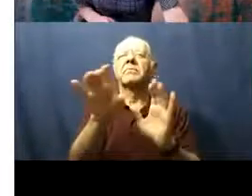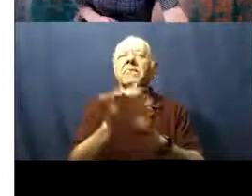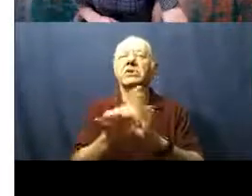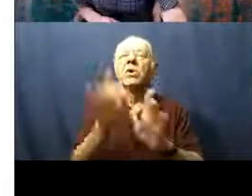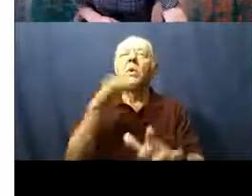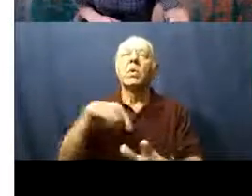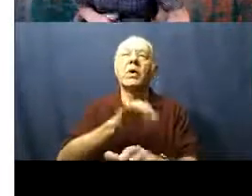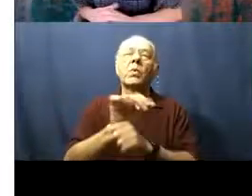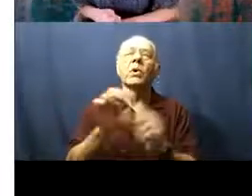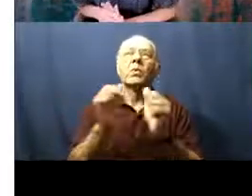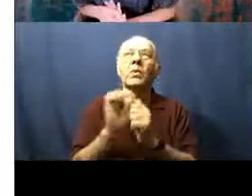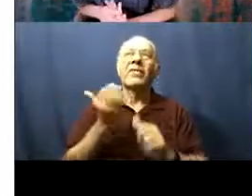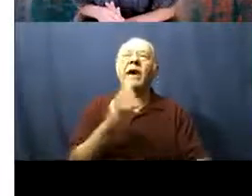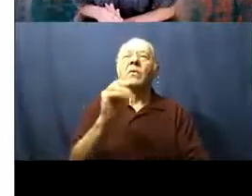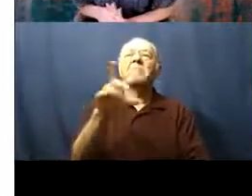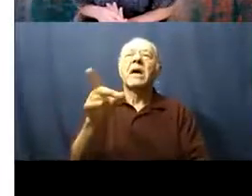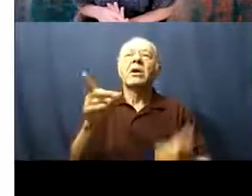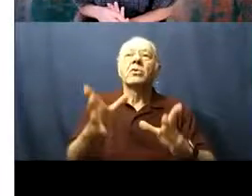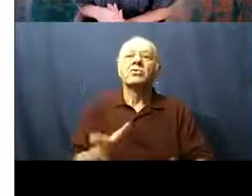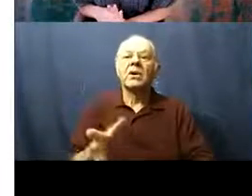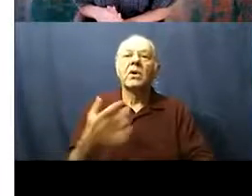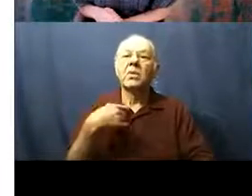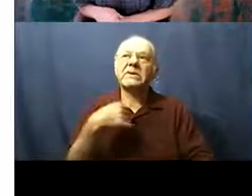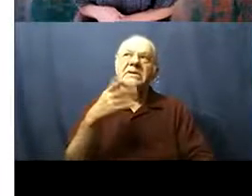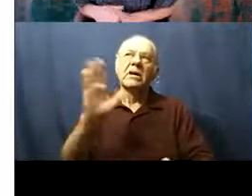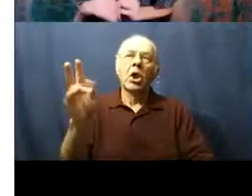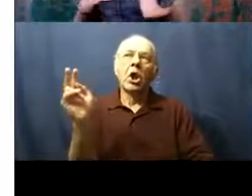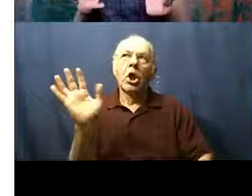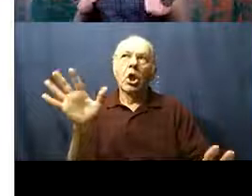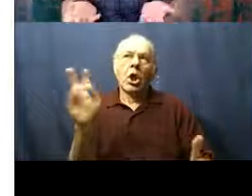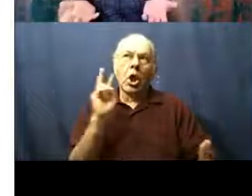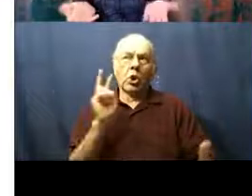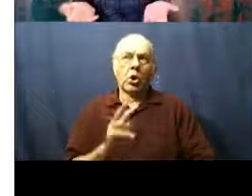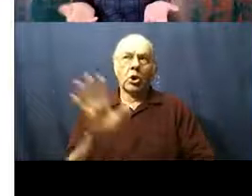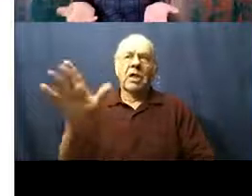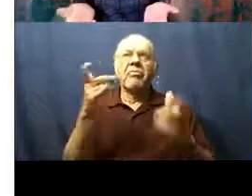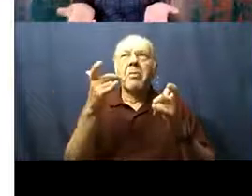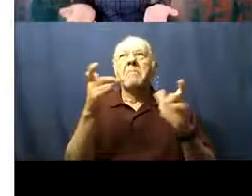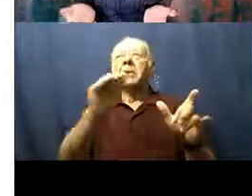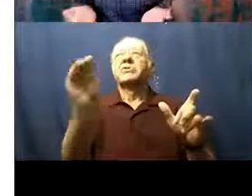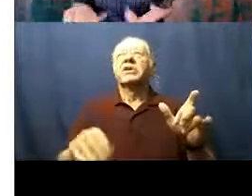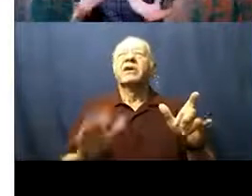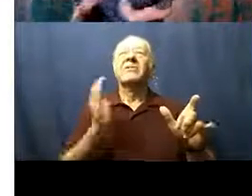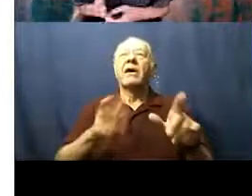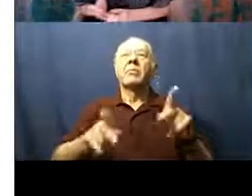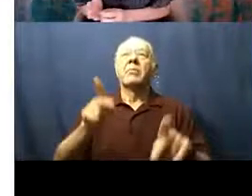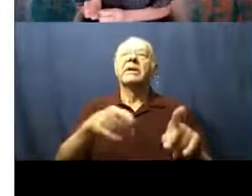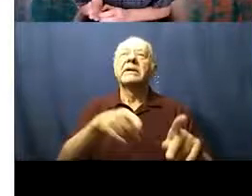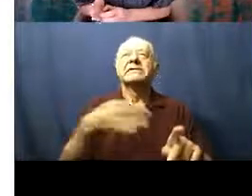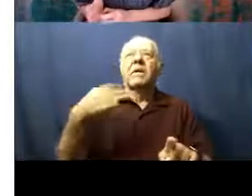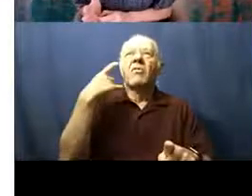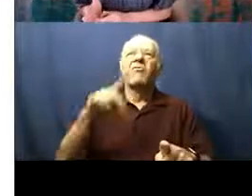with our medical directors and we said, look, a big chunk of our population is eligible